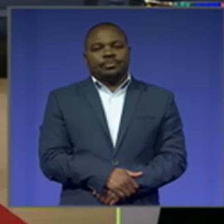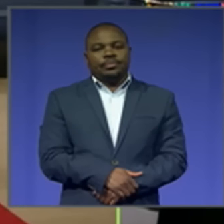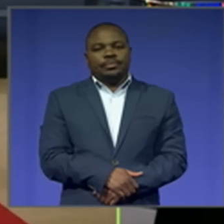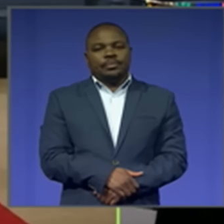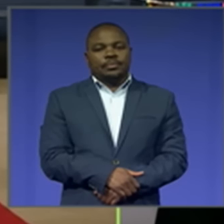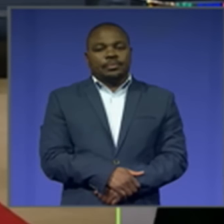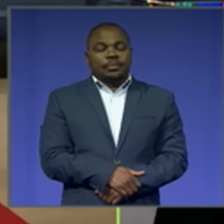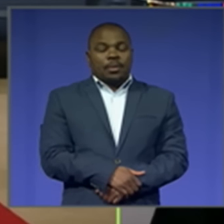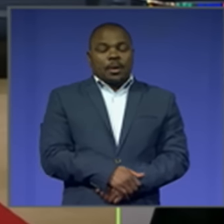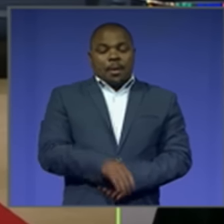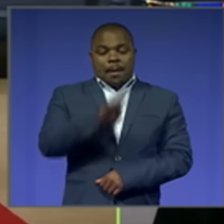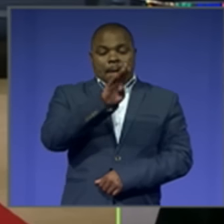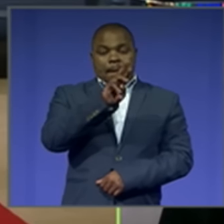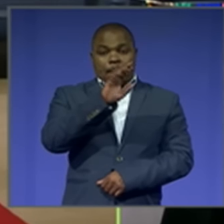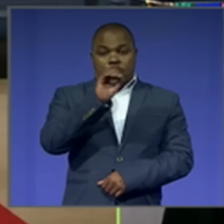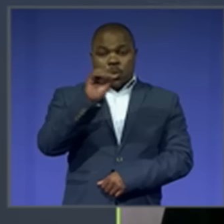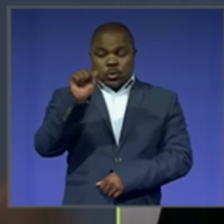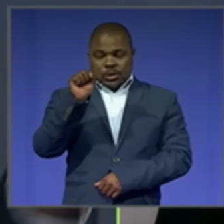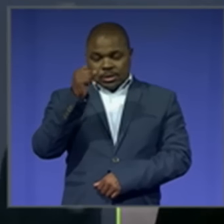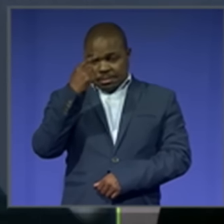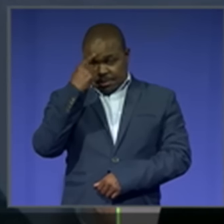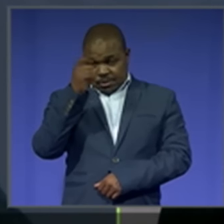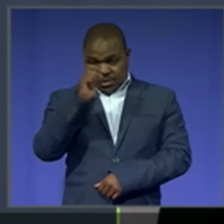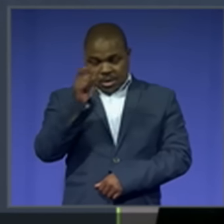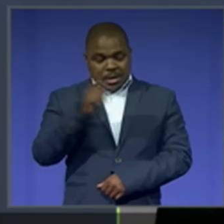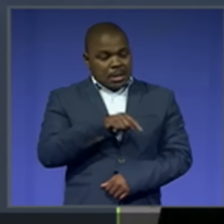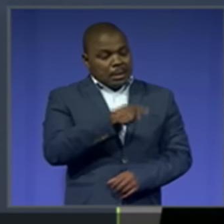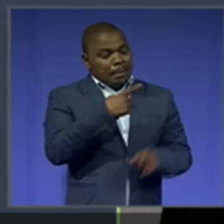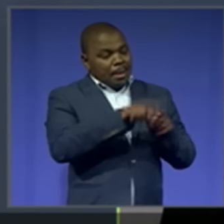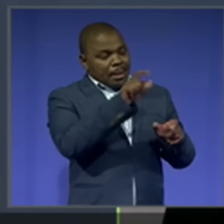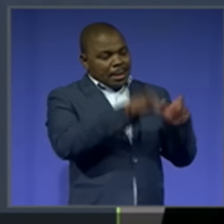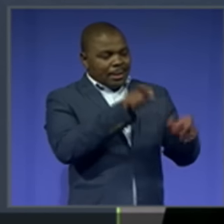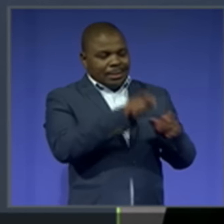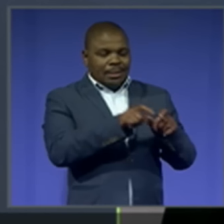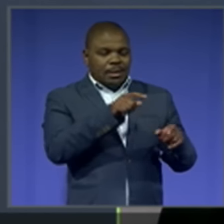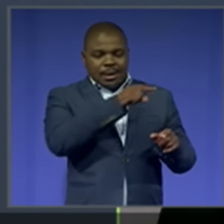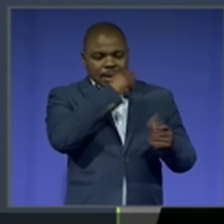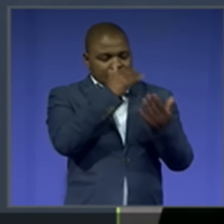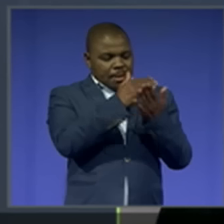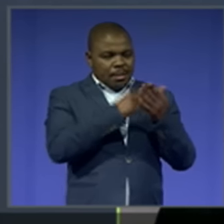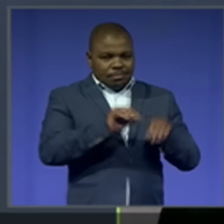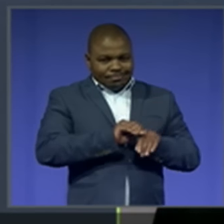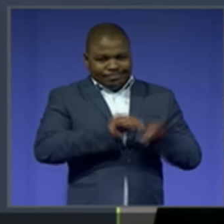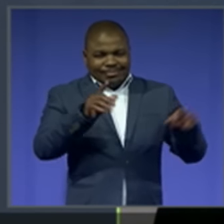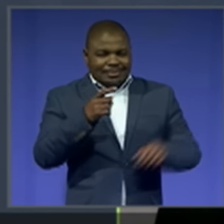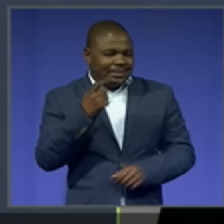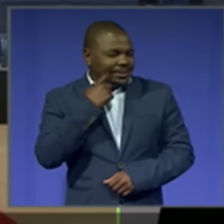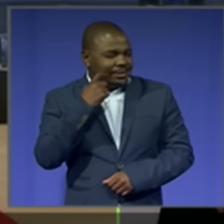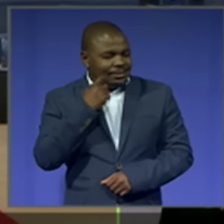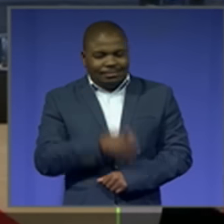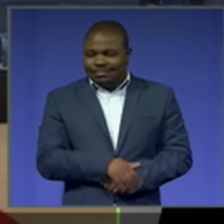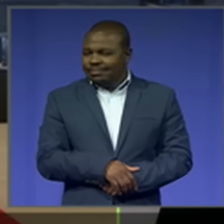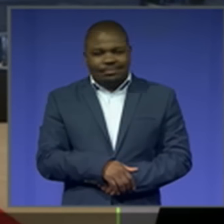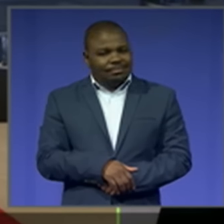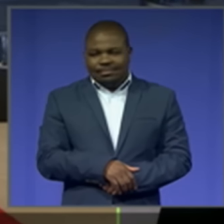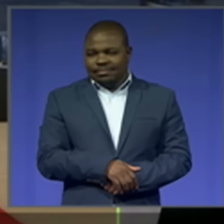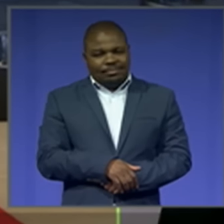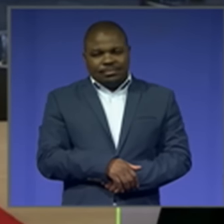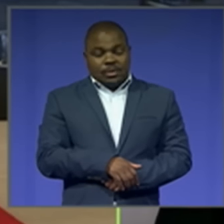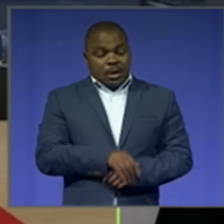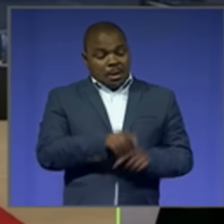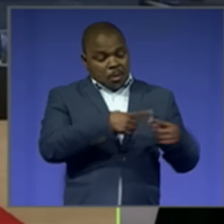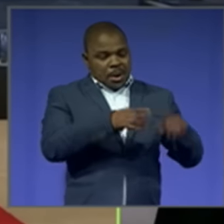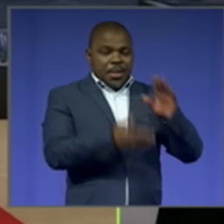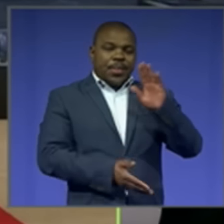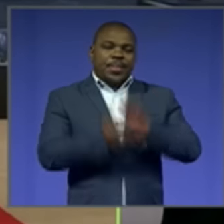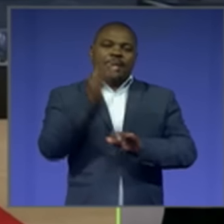Bruce o kwešiša gore ga go bonolo go baraloki pele go phatlalatšwa maina a bao ba yago tournamenteng ya